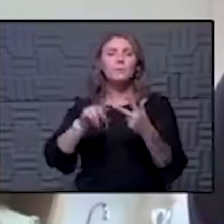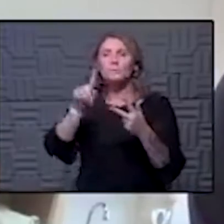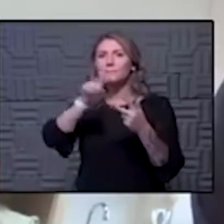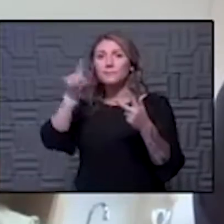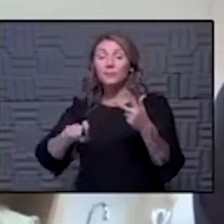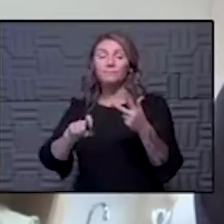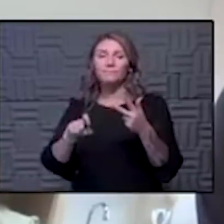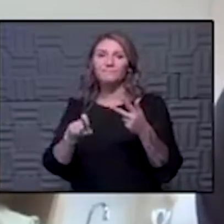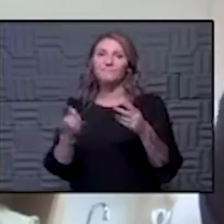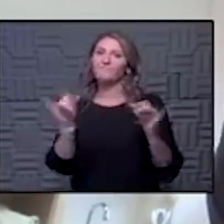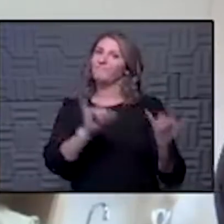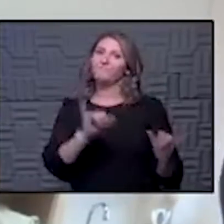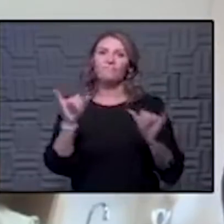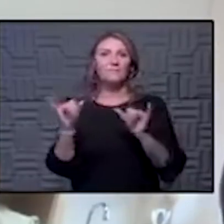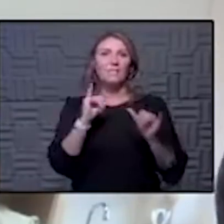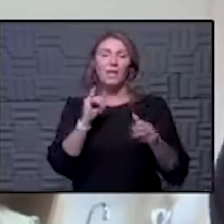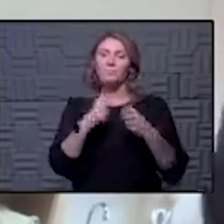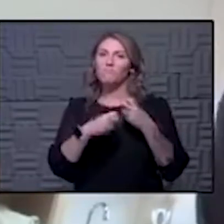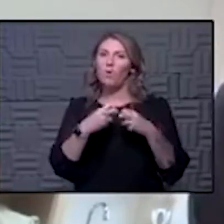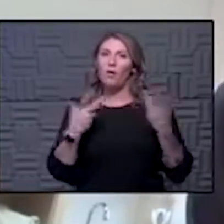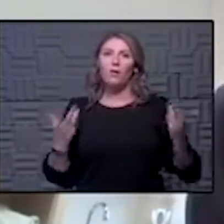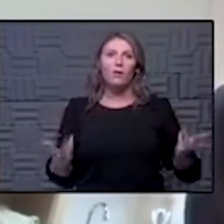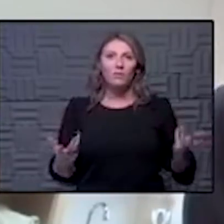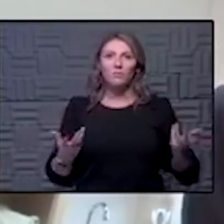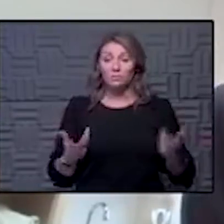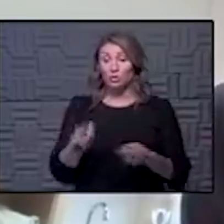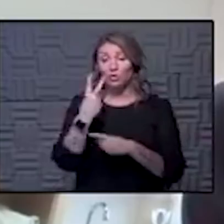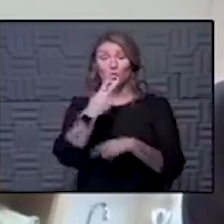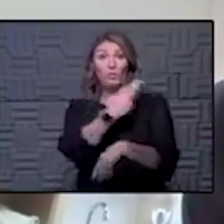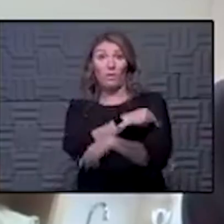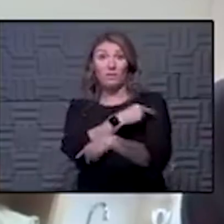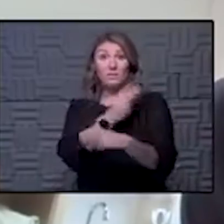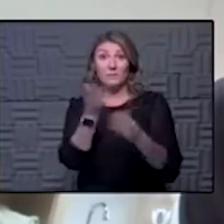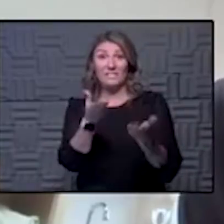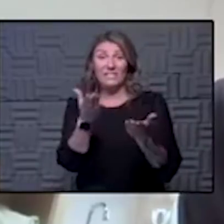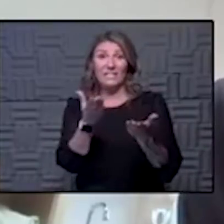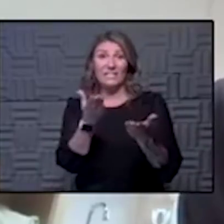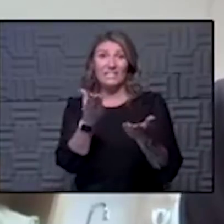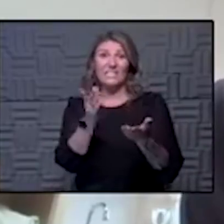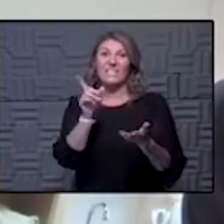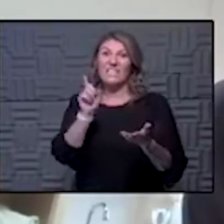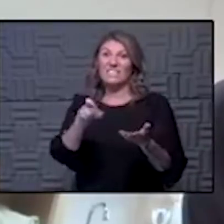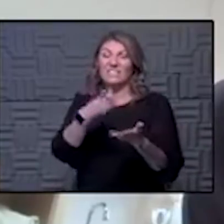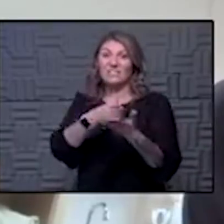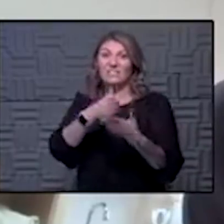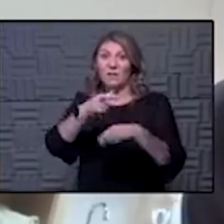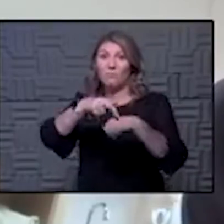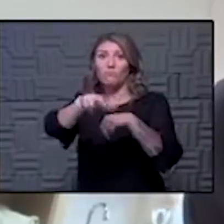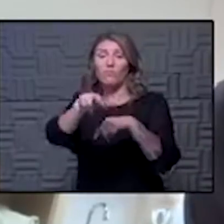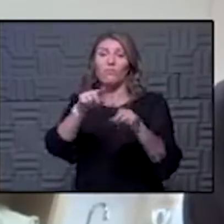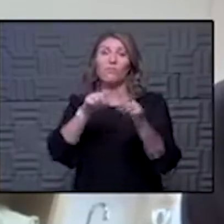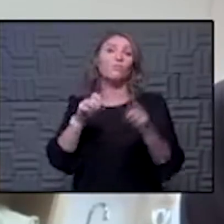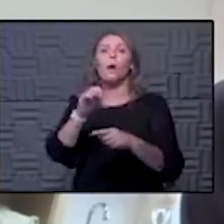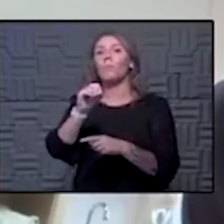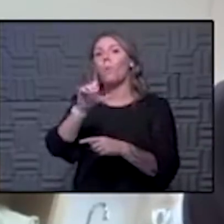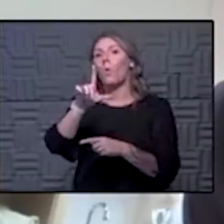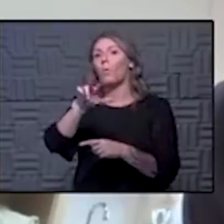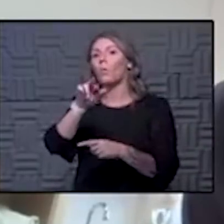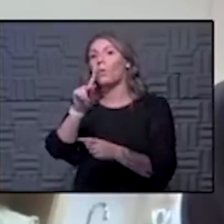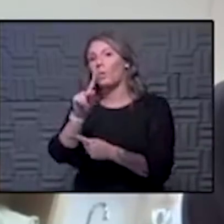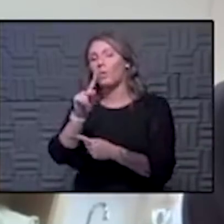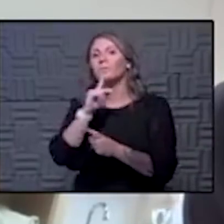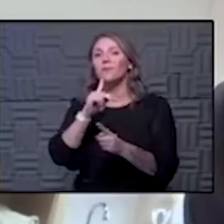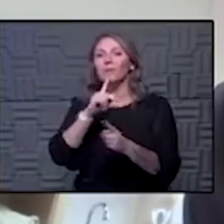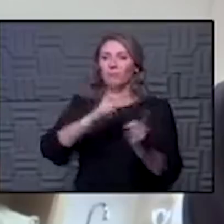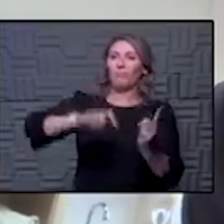Same kind of problems. And as a matter of fact, the two hospitals here have had to cut off referrals from Oklahoma. They were getting quite a